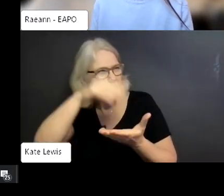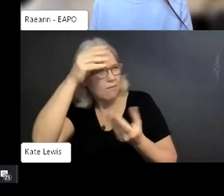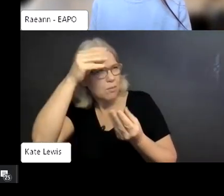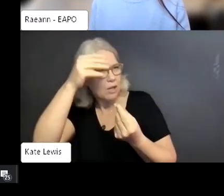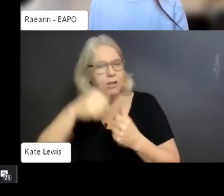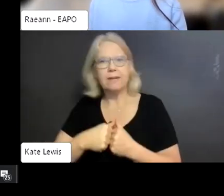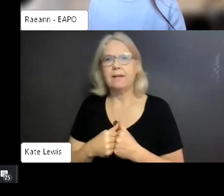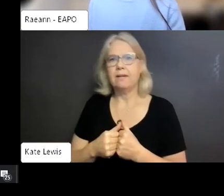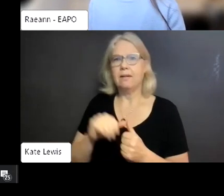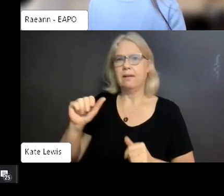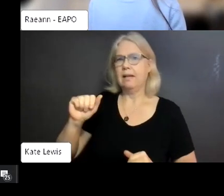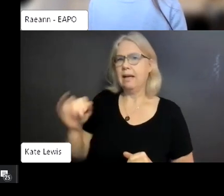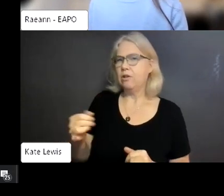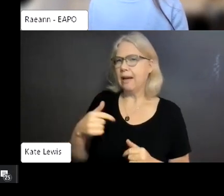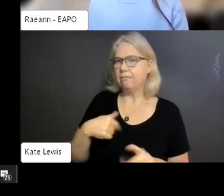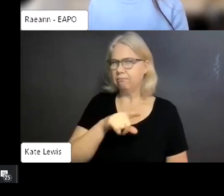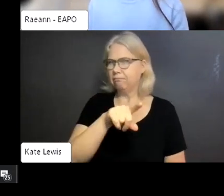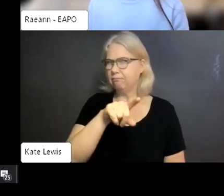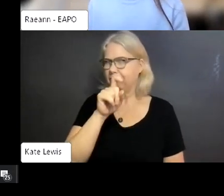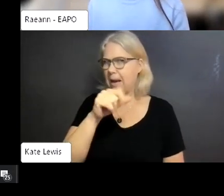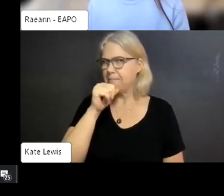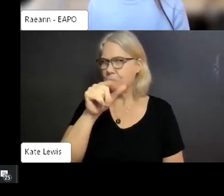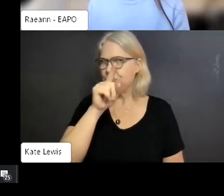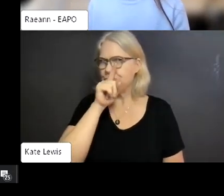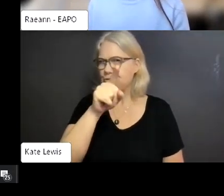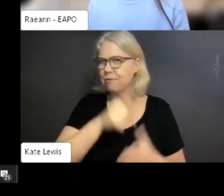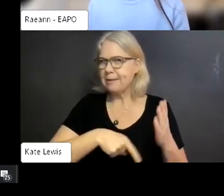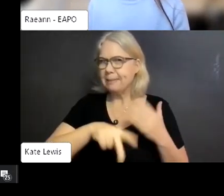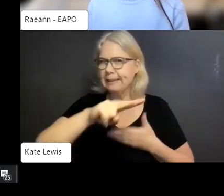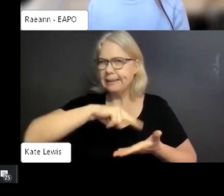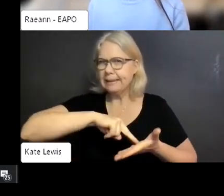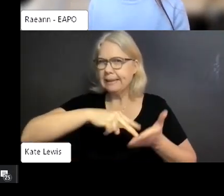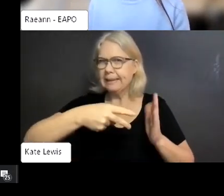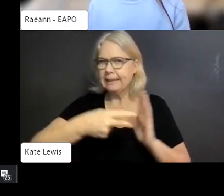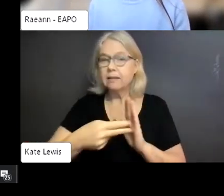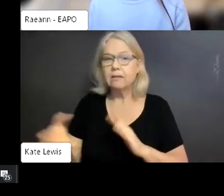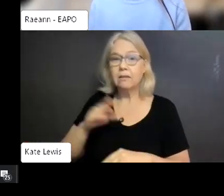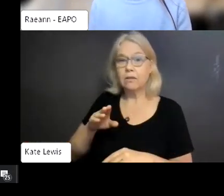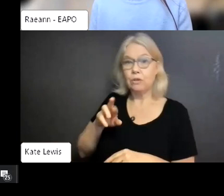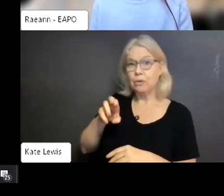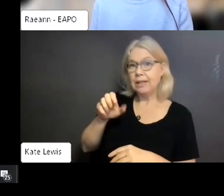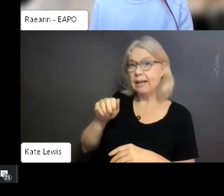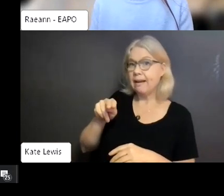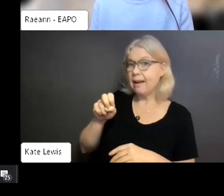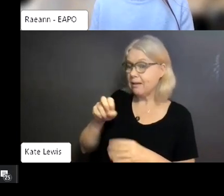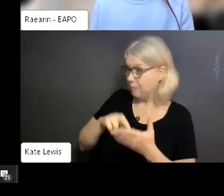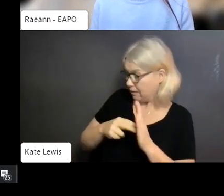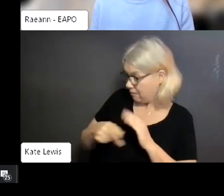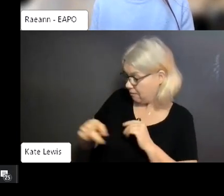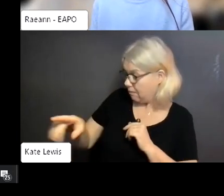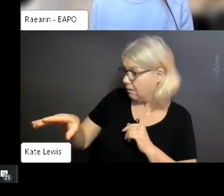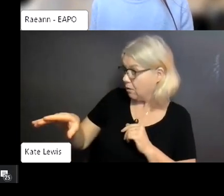I'm not sure if that means to communicate to like staff persons if you're concerned about maybe how the care of their loved one,